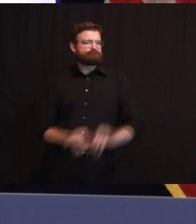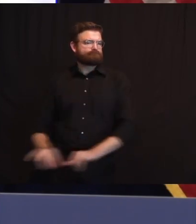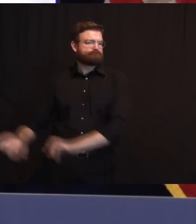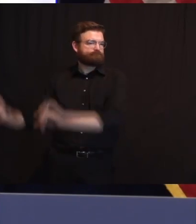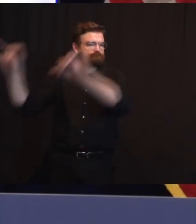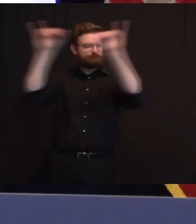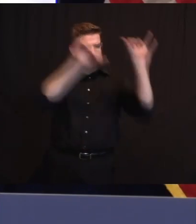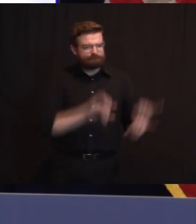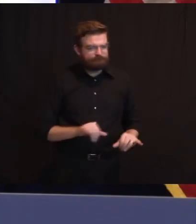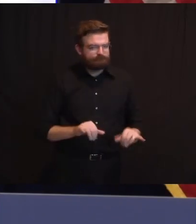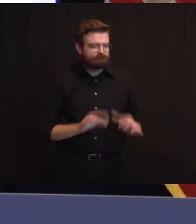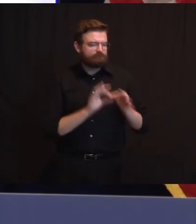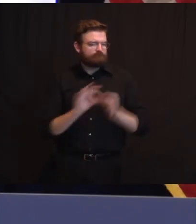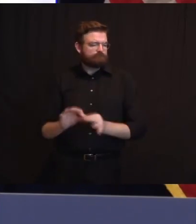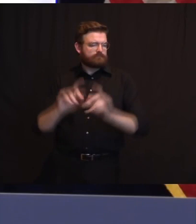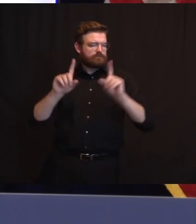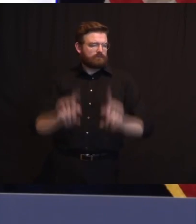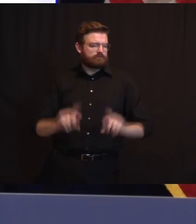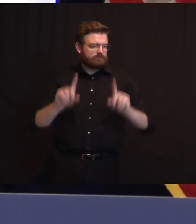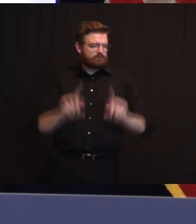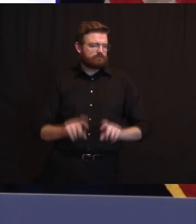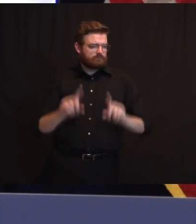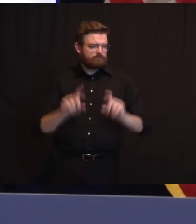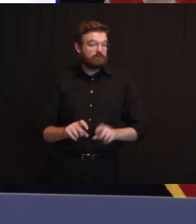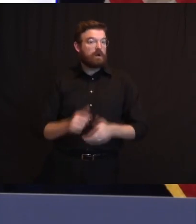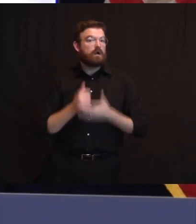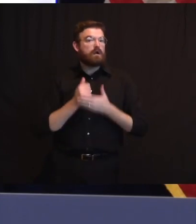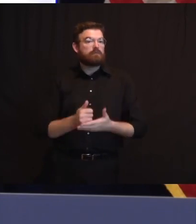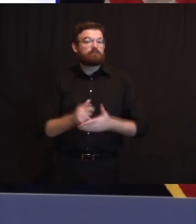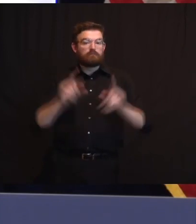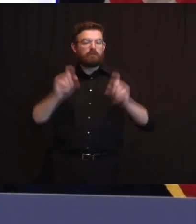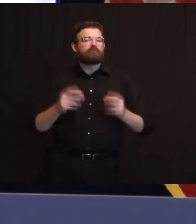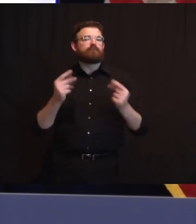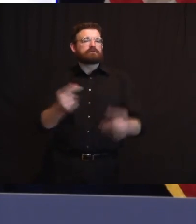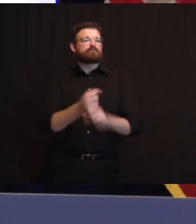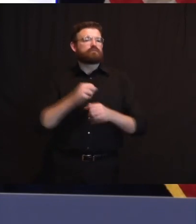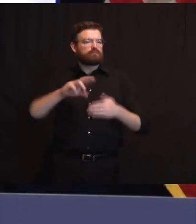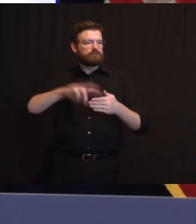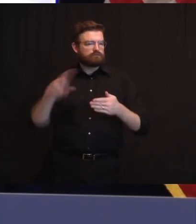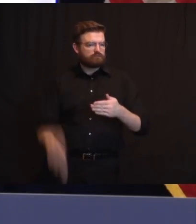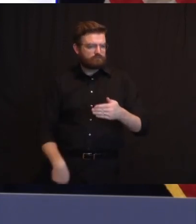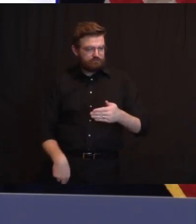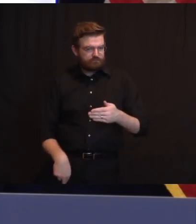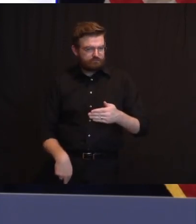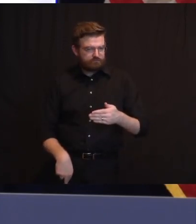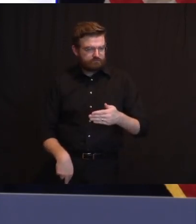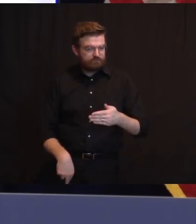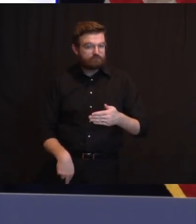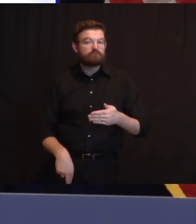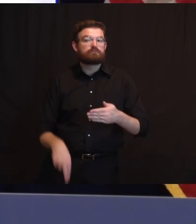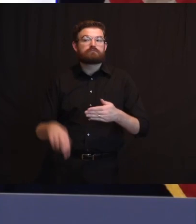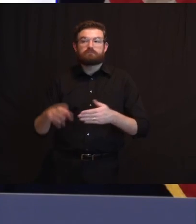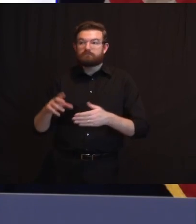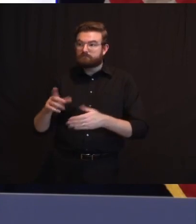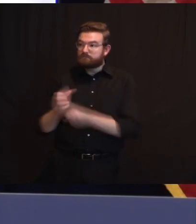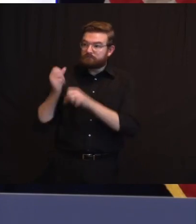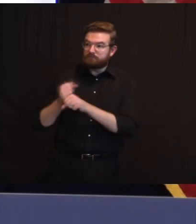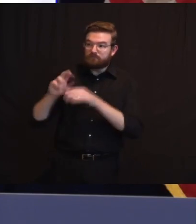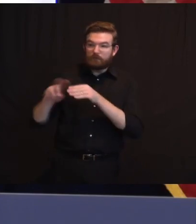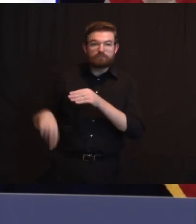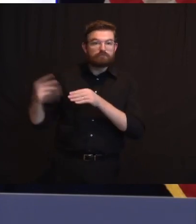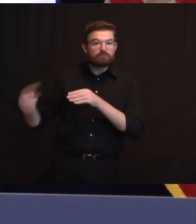health decision-making. This week, we issued a request for proposal to fund hospital laboratories